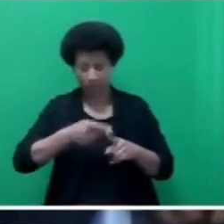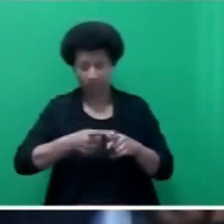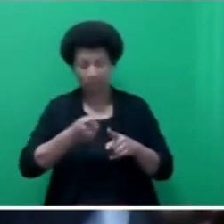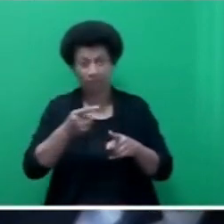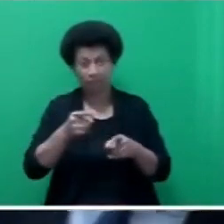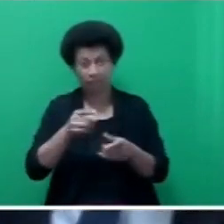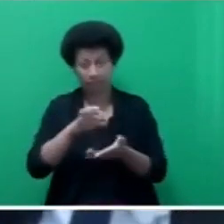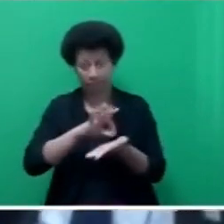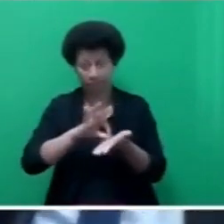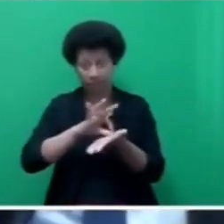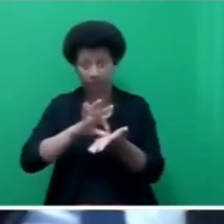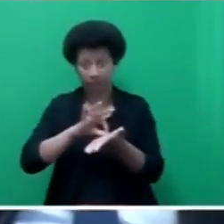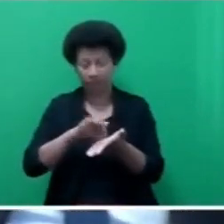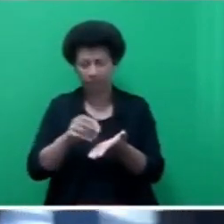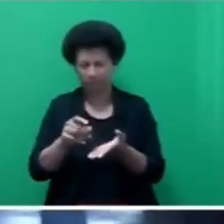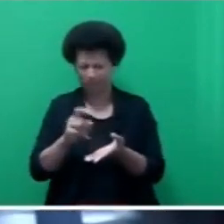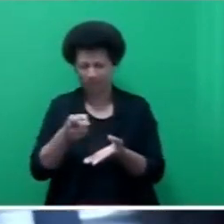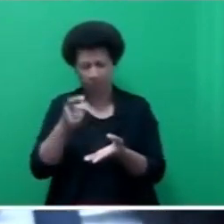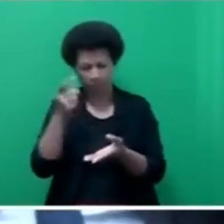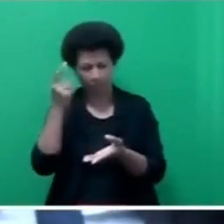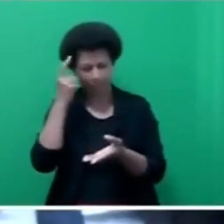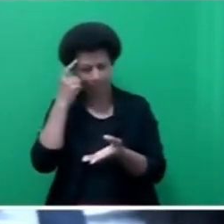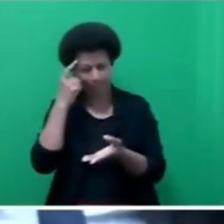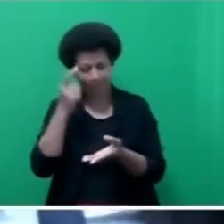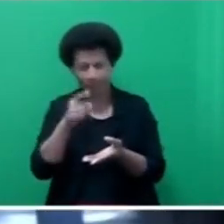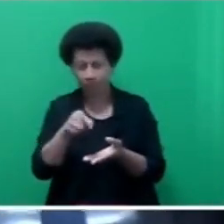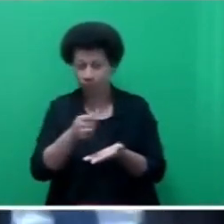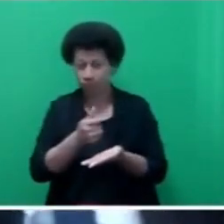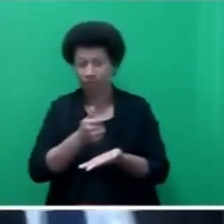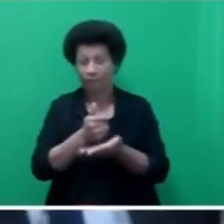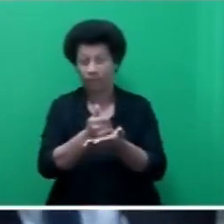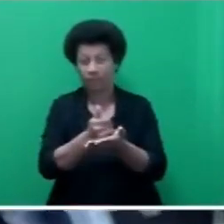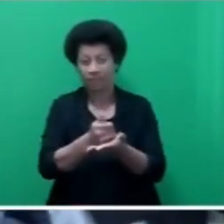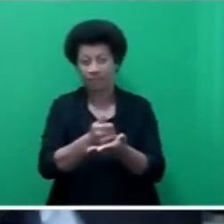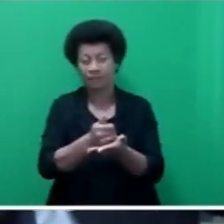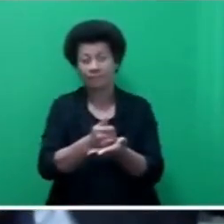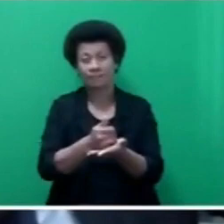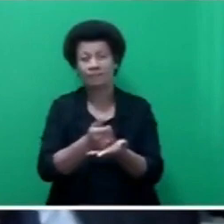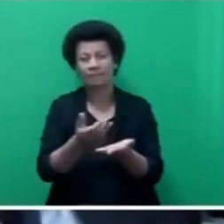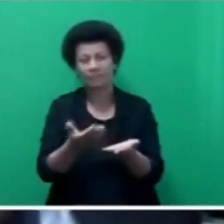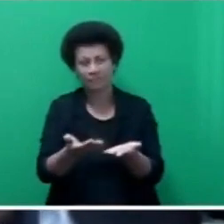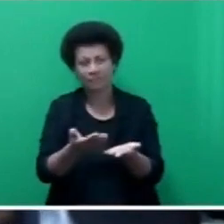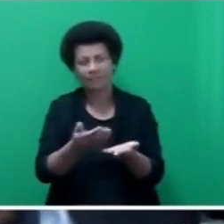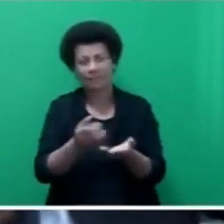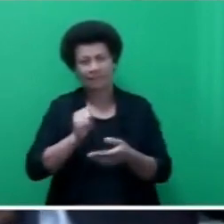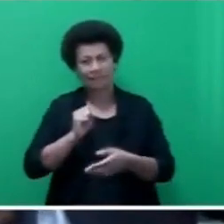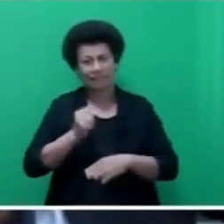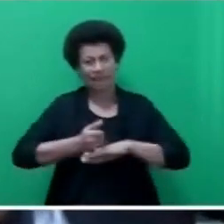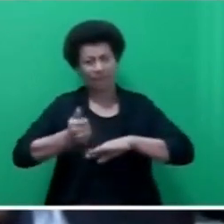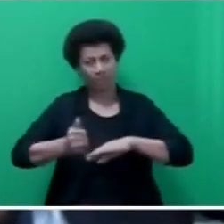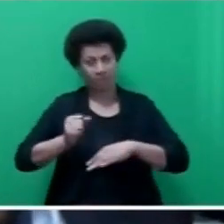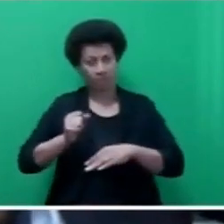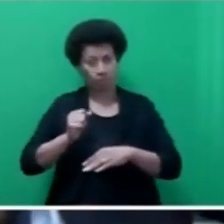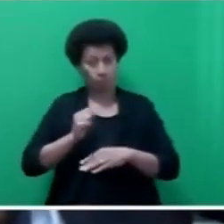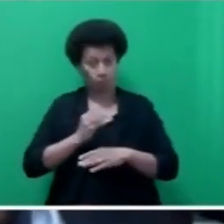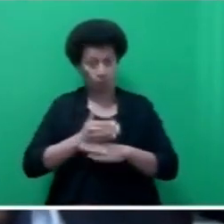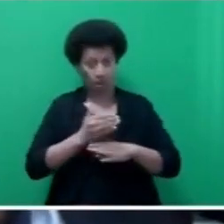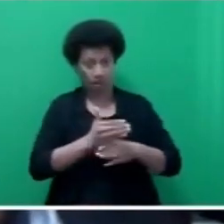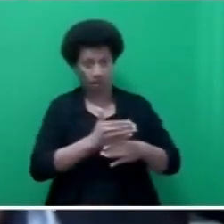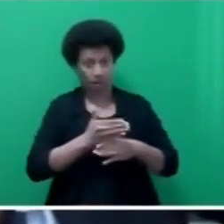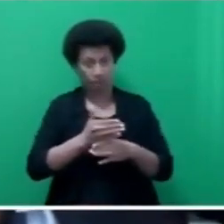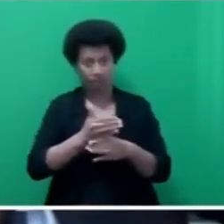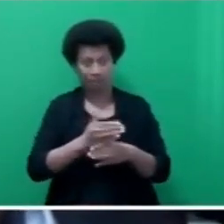if you think that you're supporting civil servants, you're not supporting civil servants. They are the ones who carry out the policy of